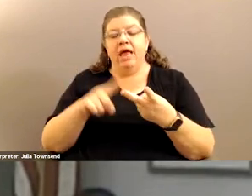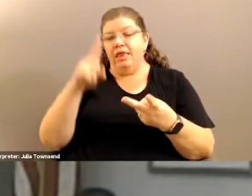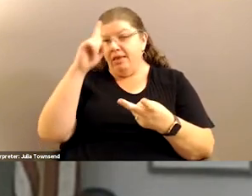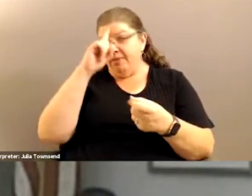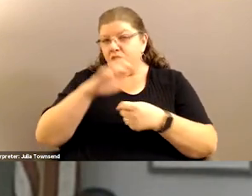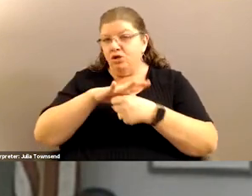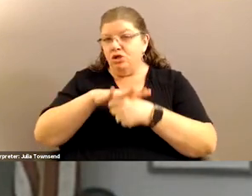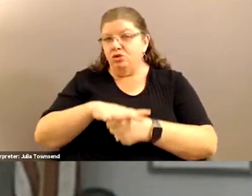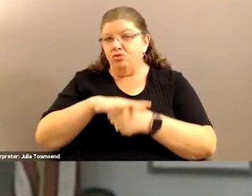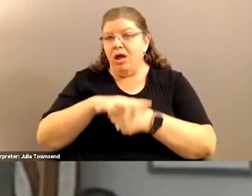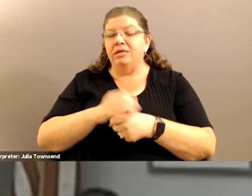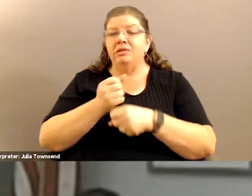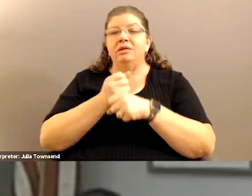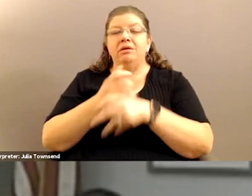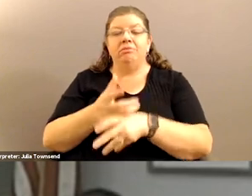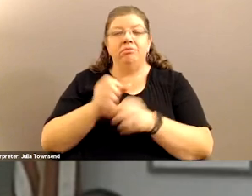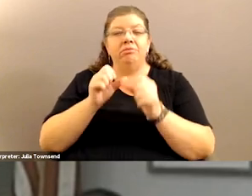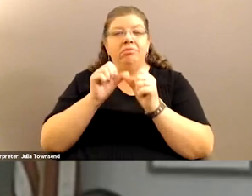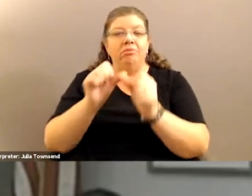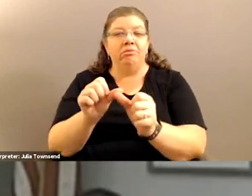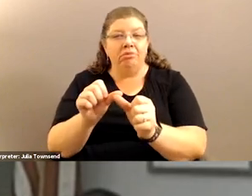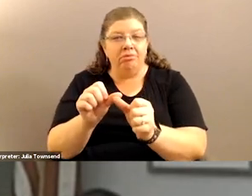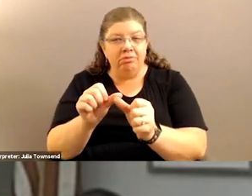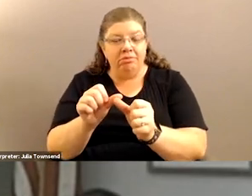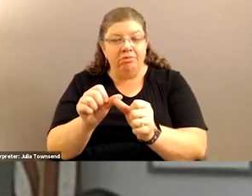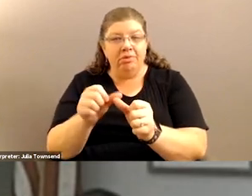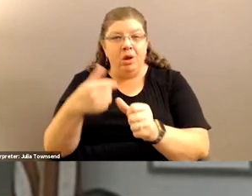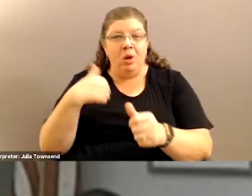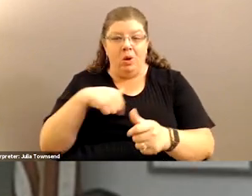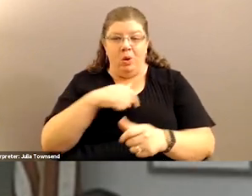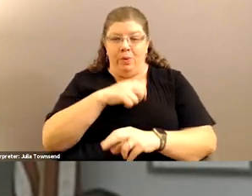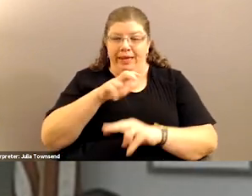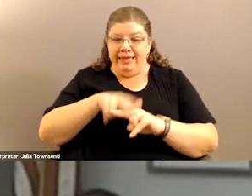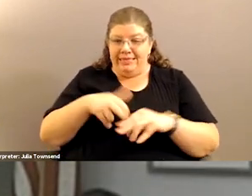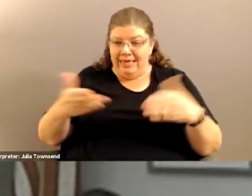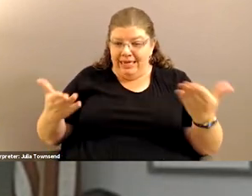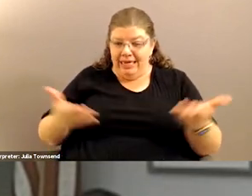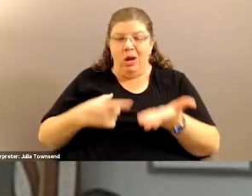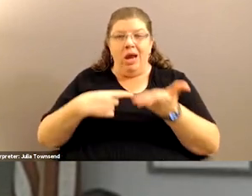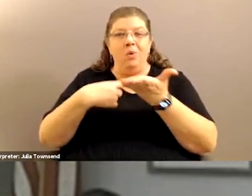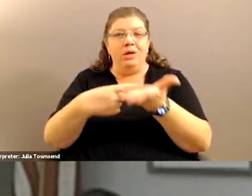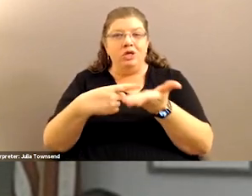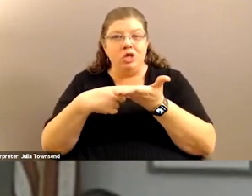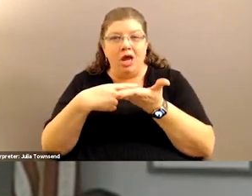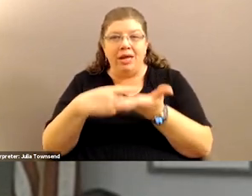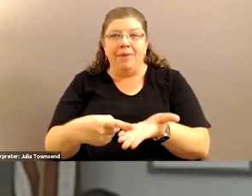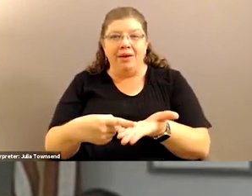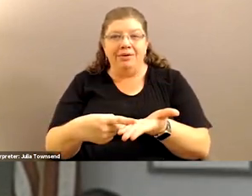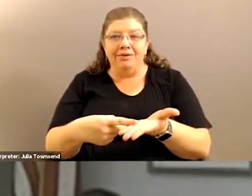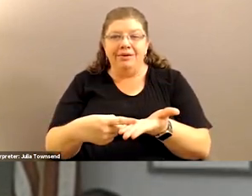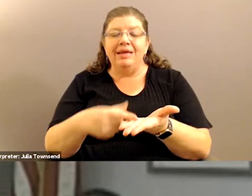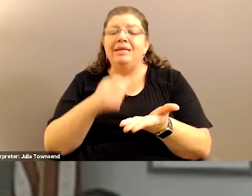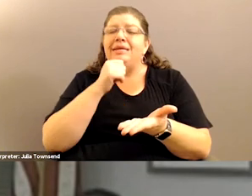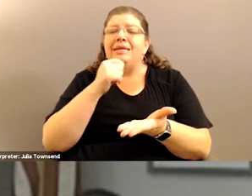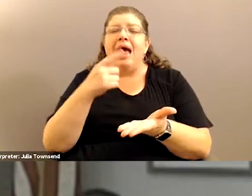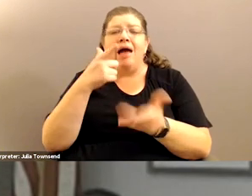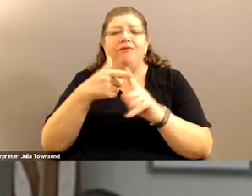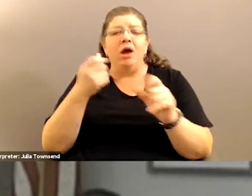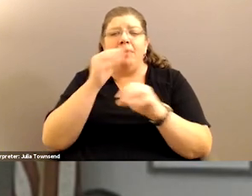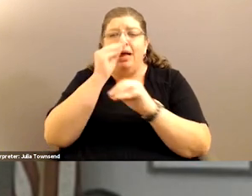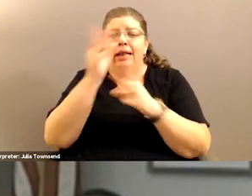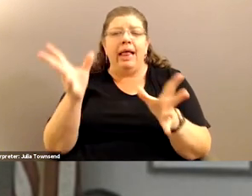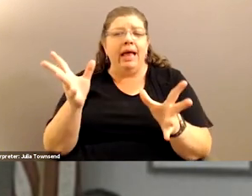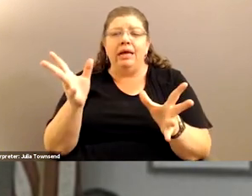continues to cause we we have sit up here and we can we talk about it and it's not from a lack of caring i think it's for new